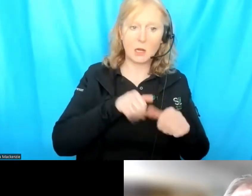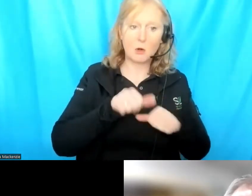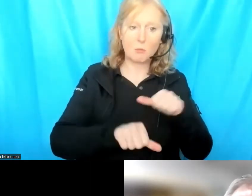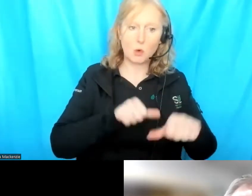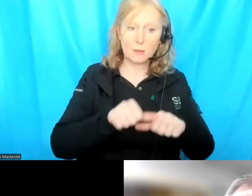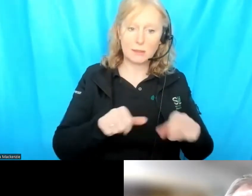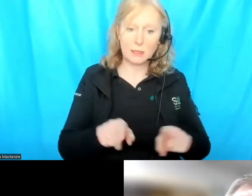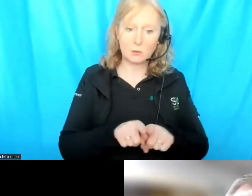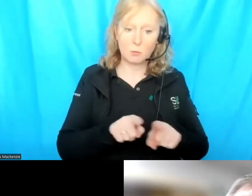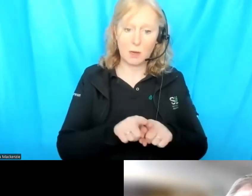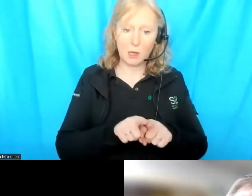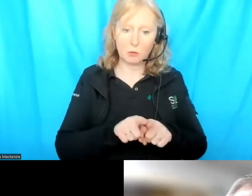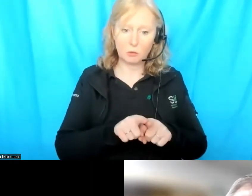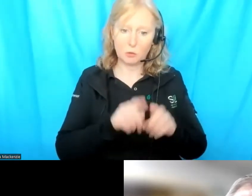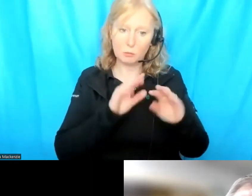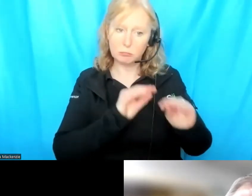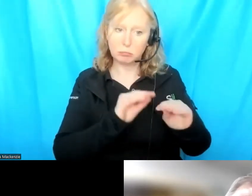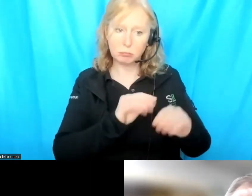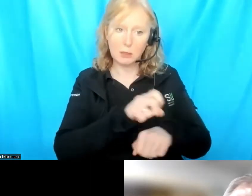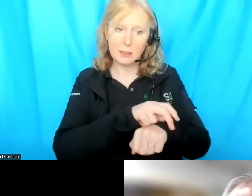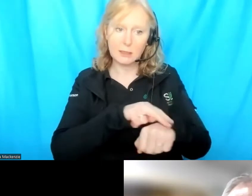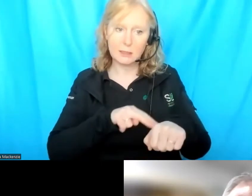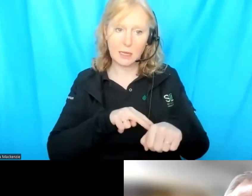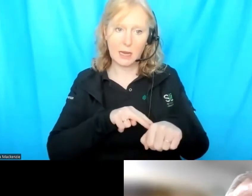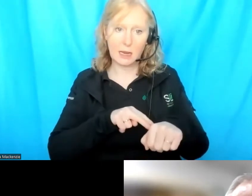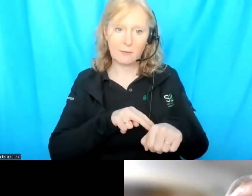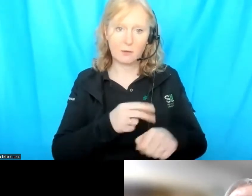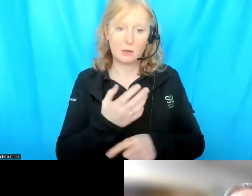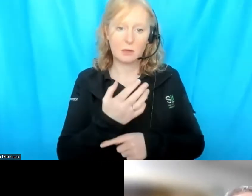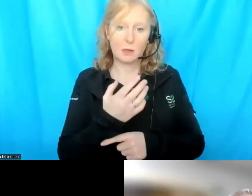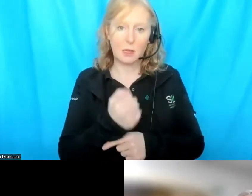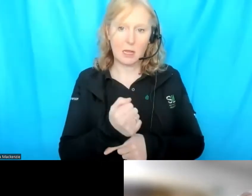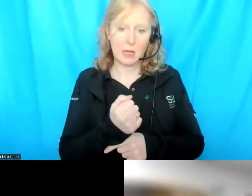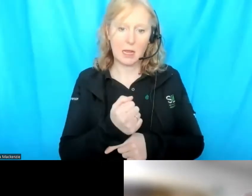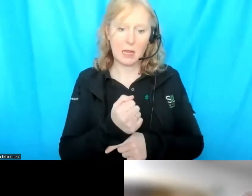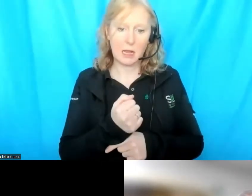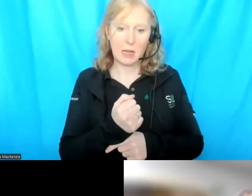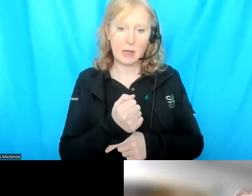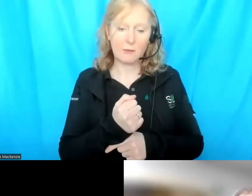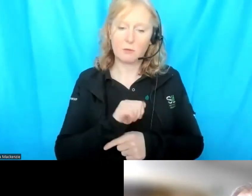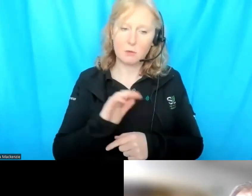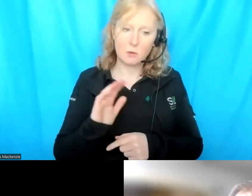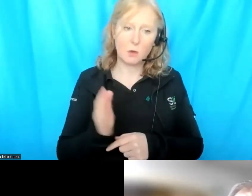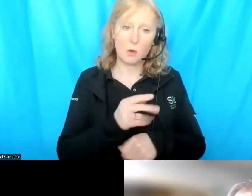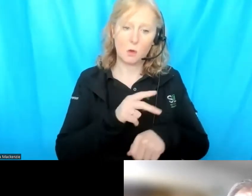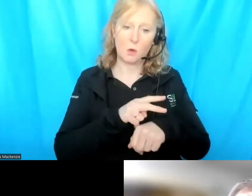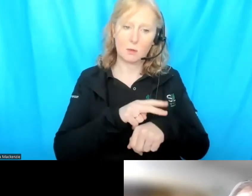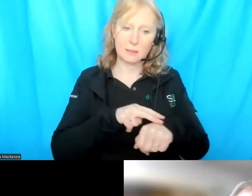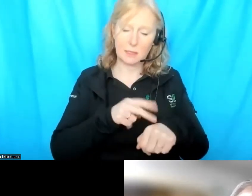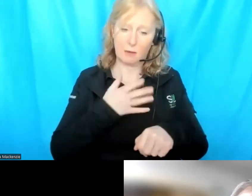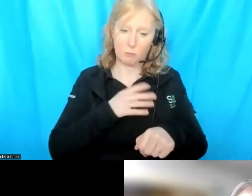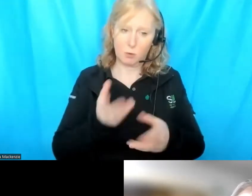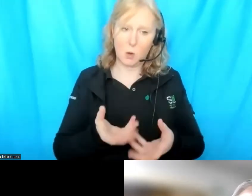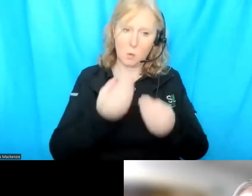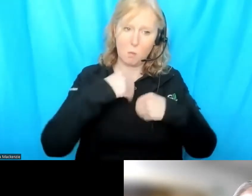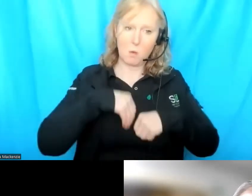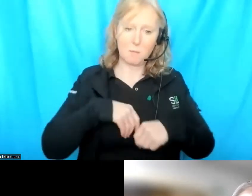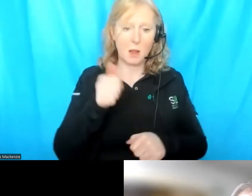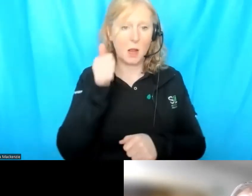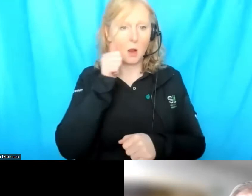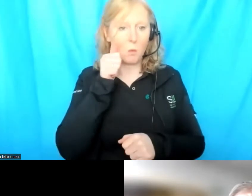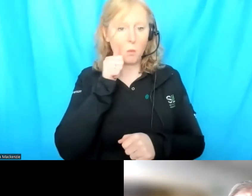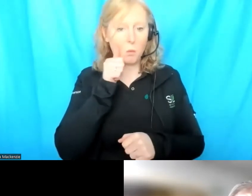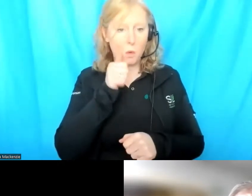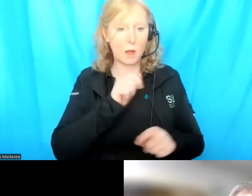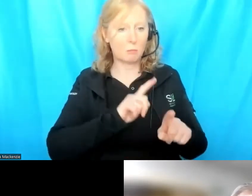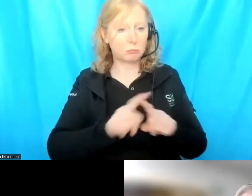staff. Training's been undertaken to ensure all staff are familiar with the current legislation and safety procedures, including drills.